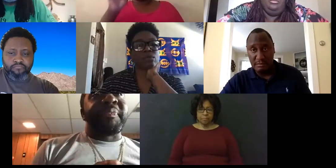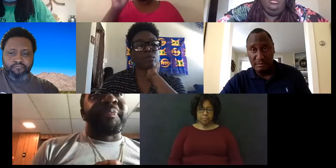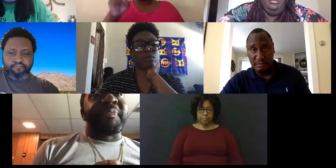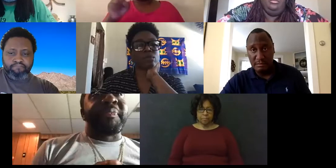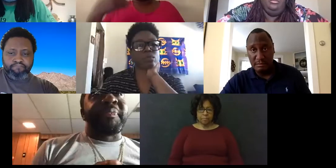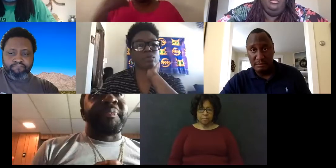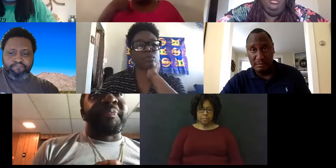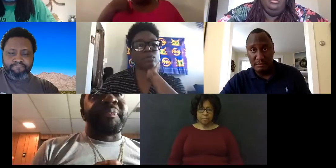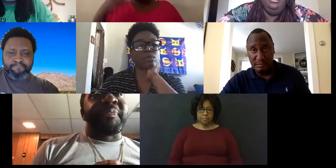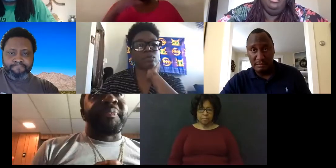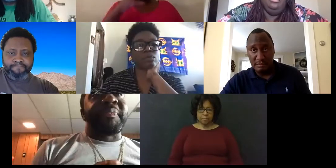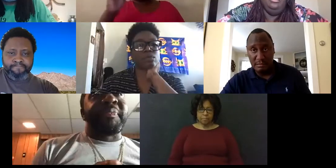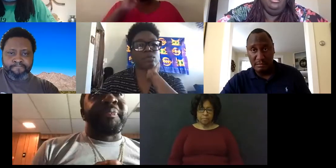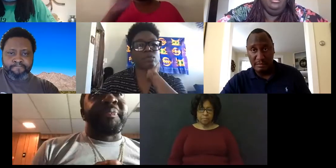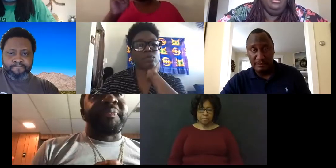and understand is